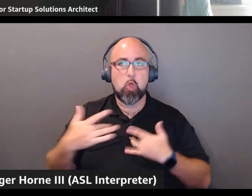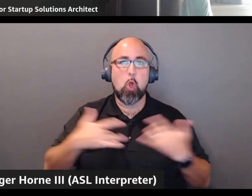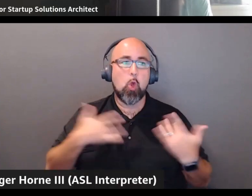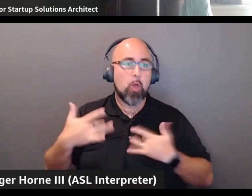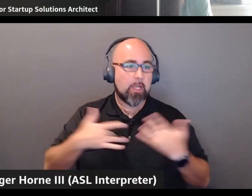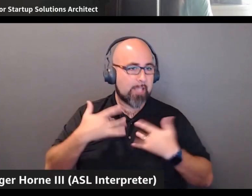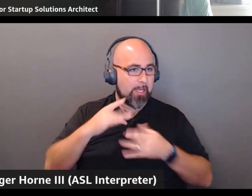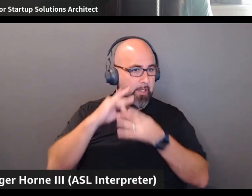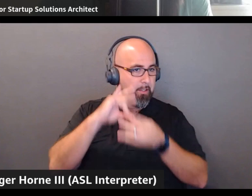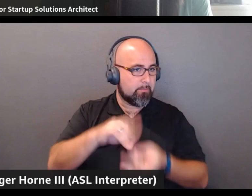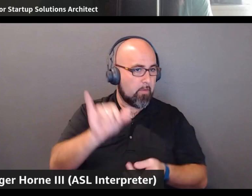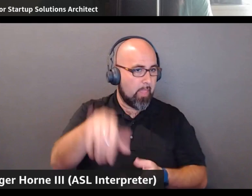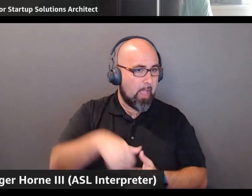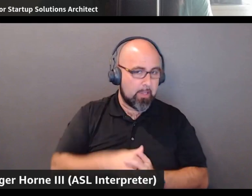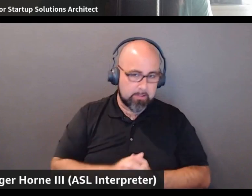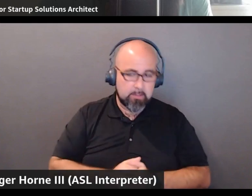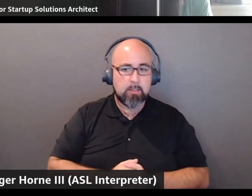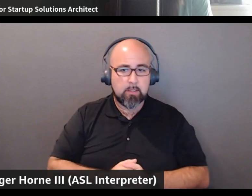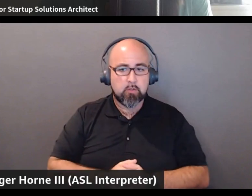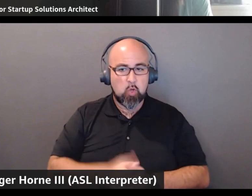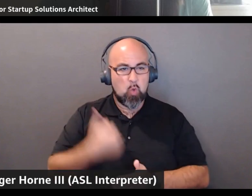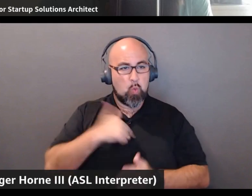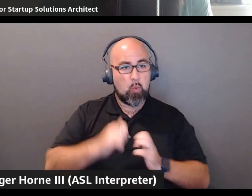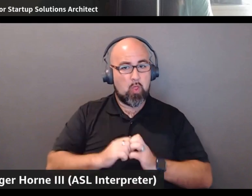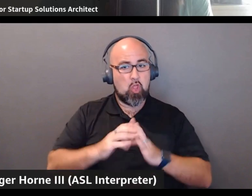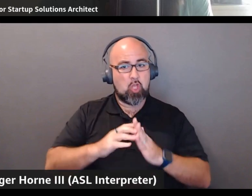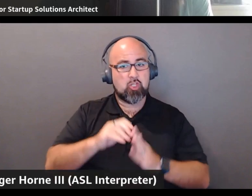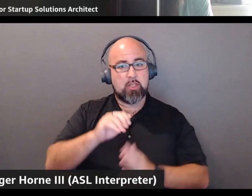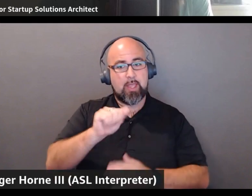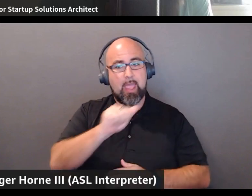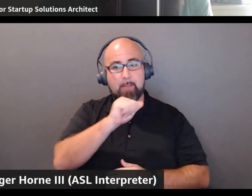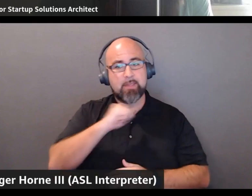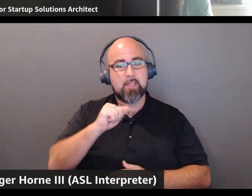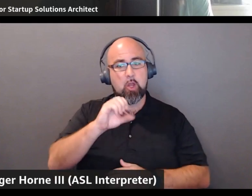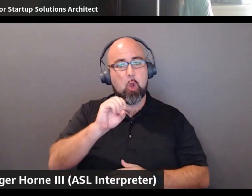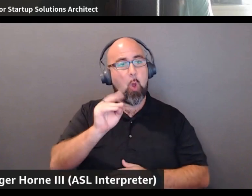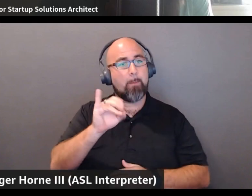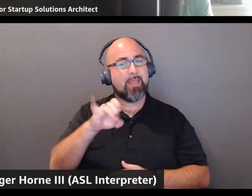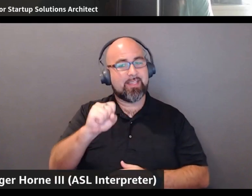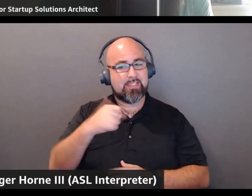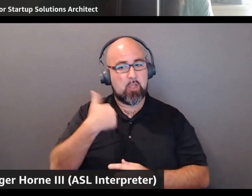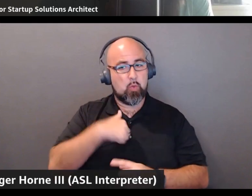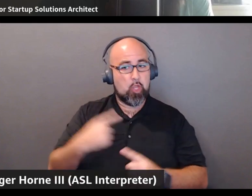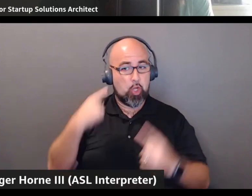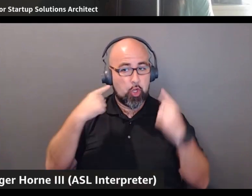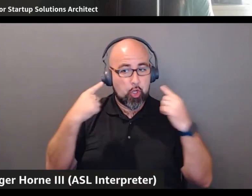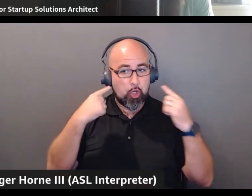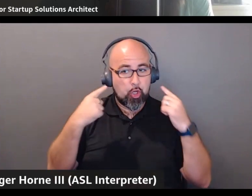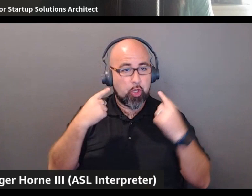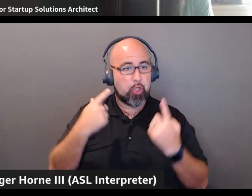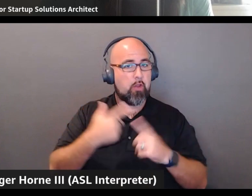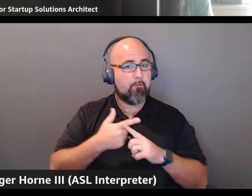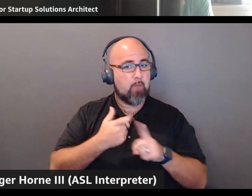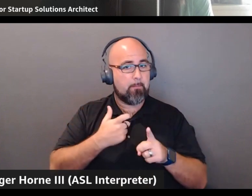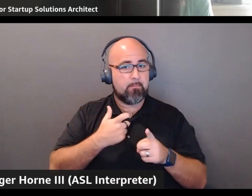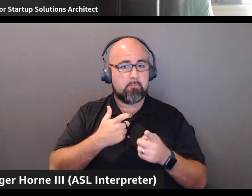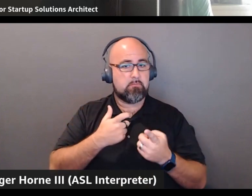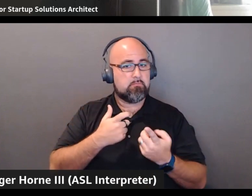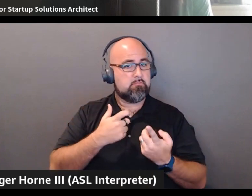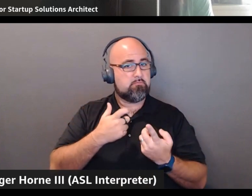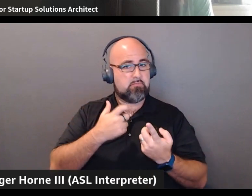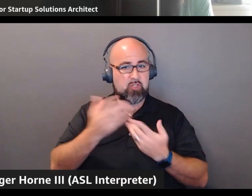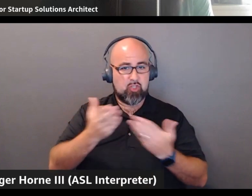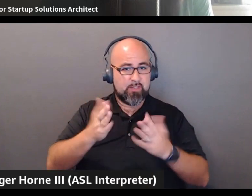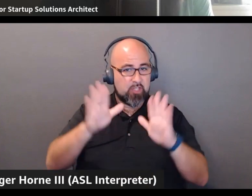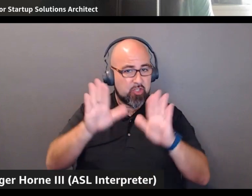about. And so when we launched Amazon Omics, we've heard back from customers that, this service is great. It's